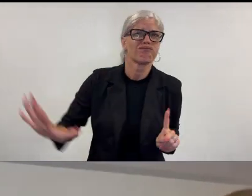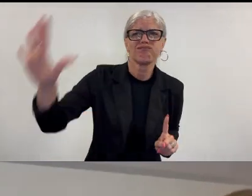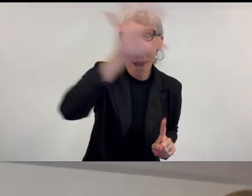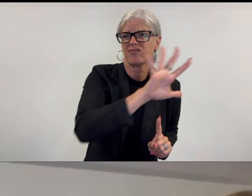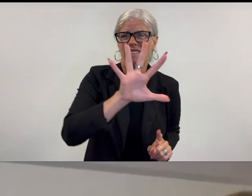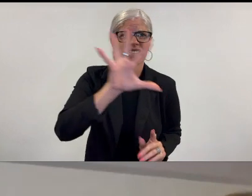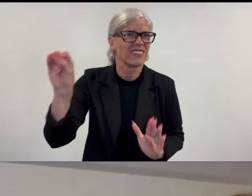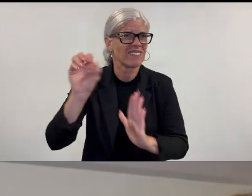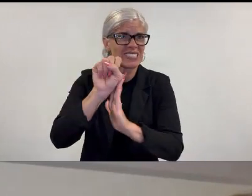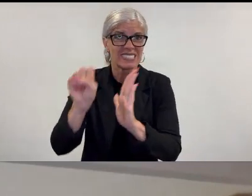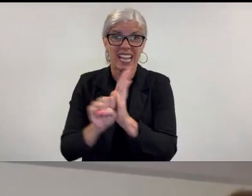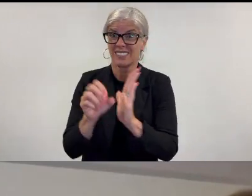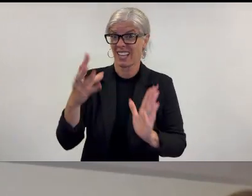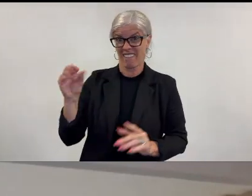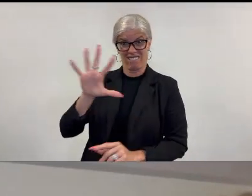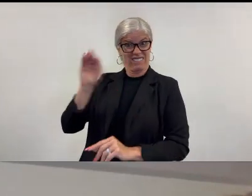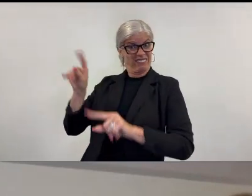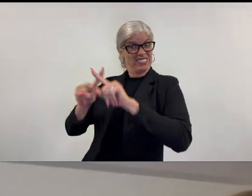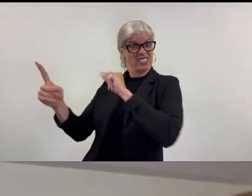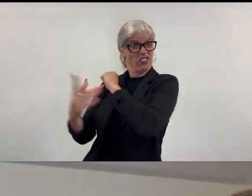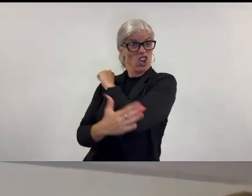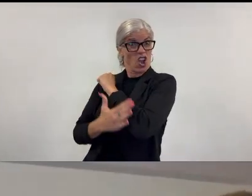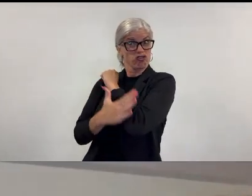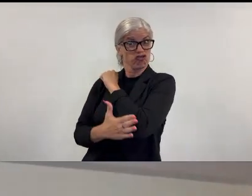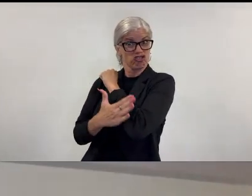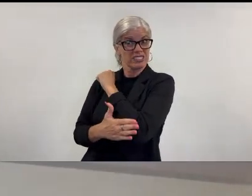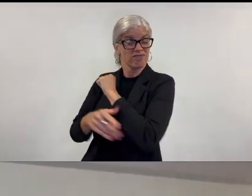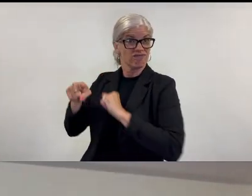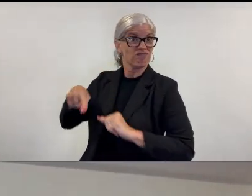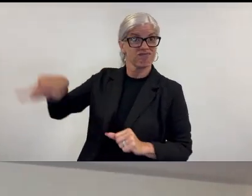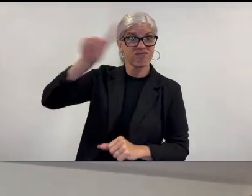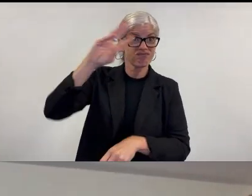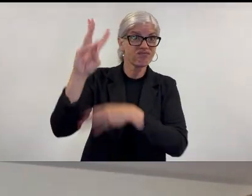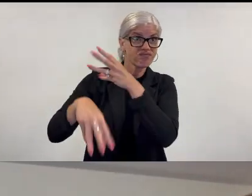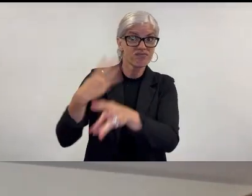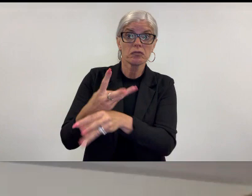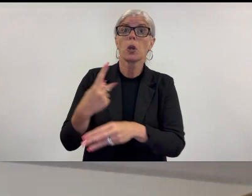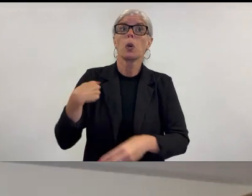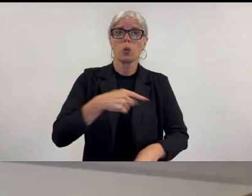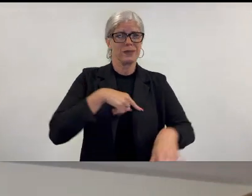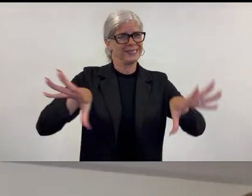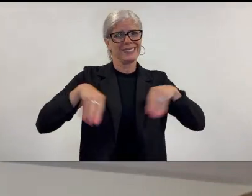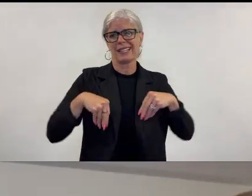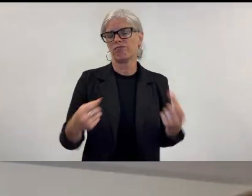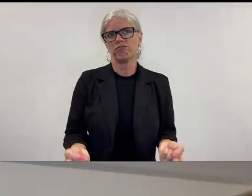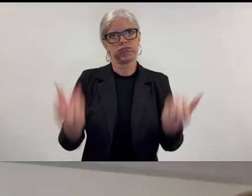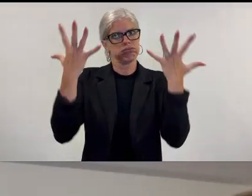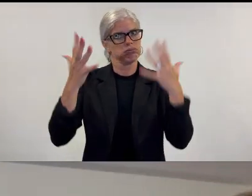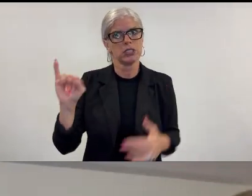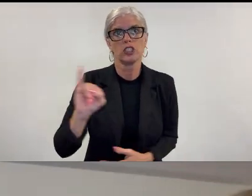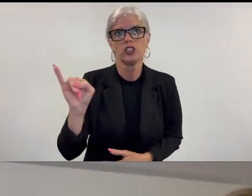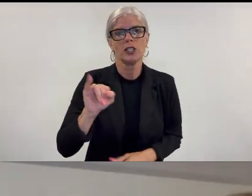Our center does see patients from all 50 states and 50 international countries. We do